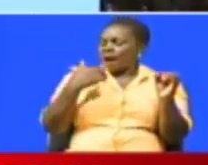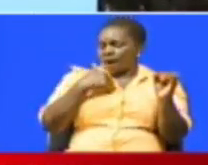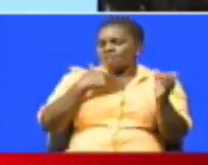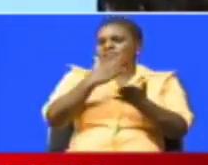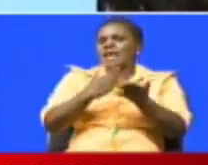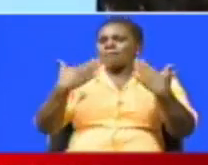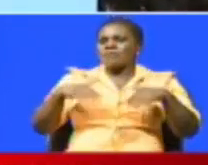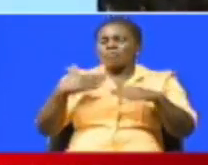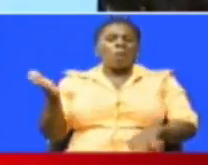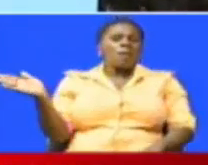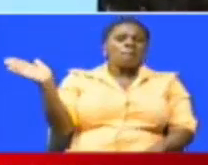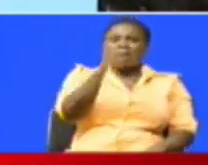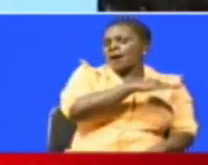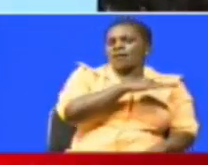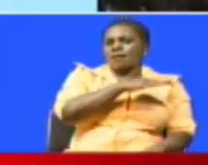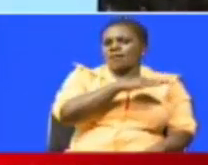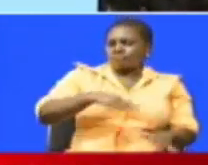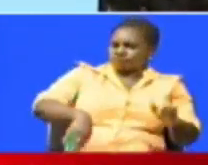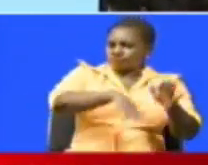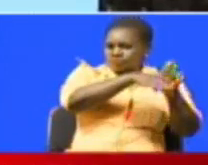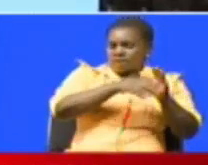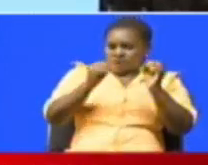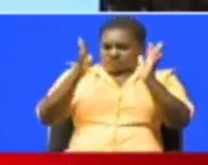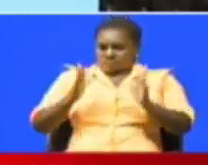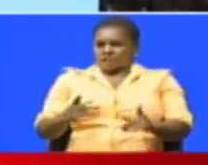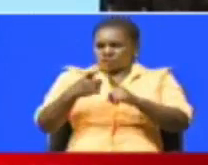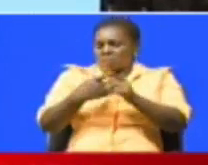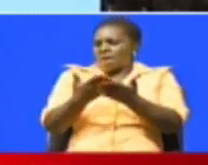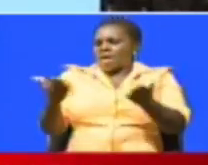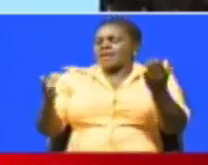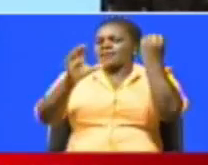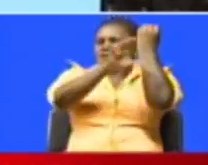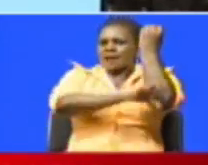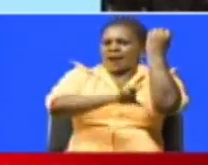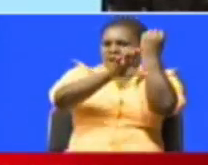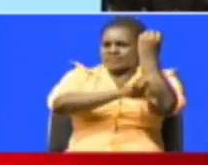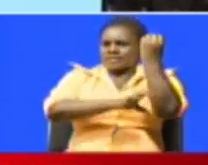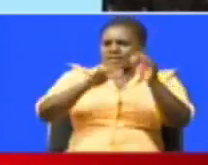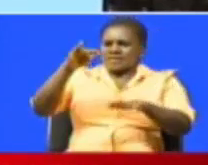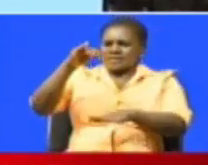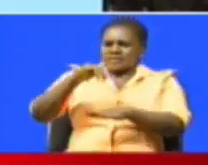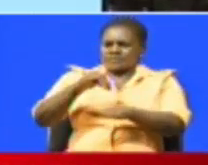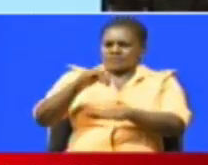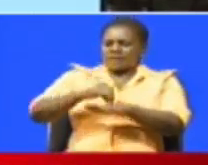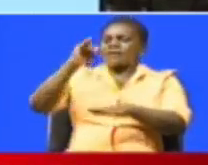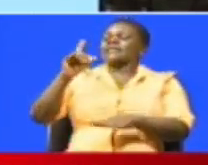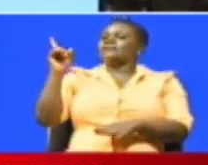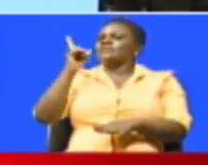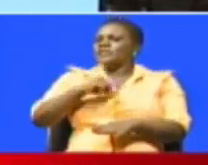some people we returned. Because if somebody comes from any country that has got an epicenter,